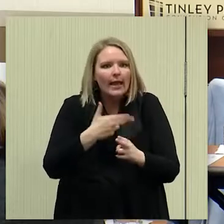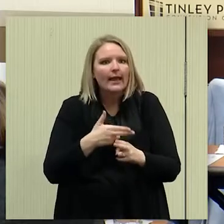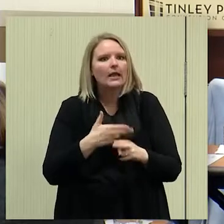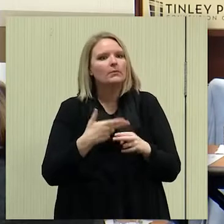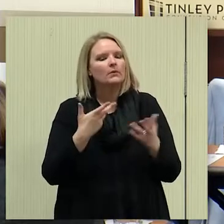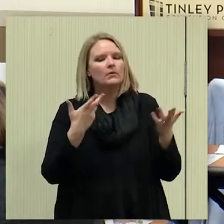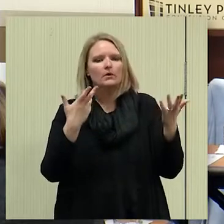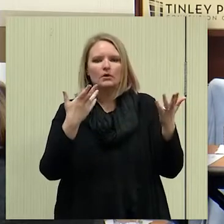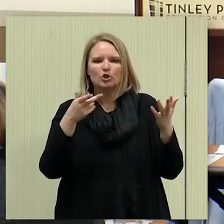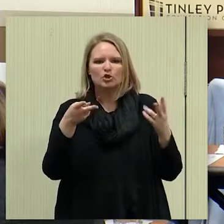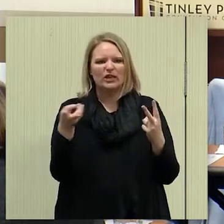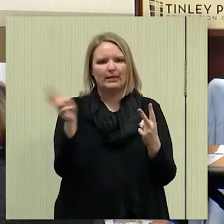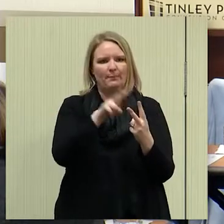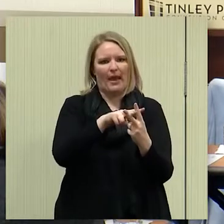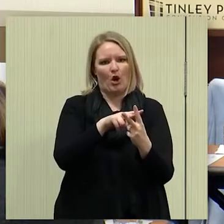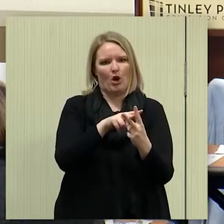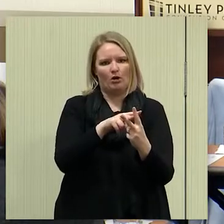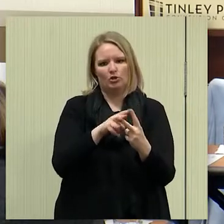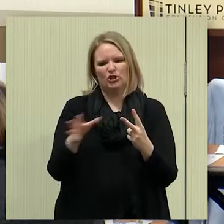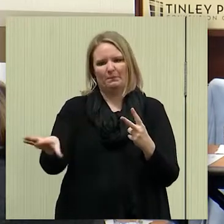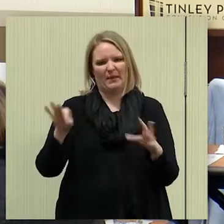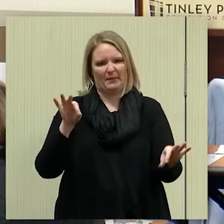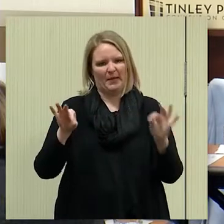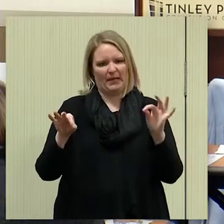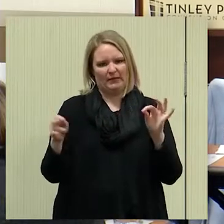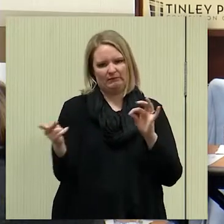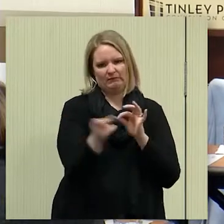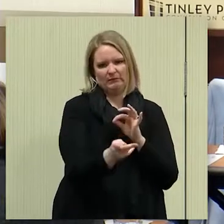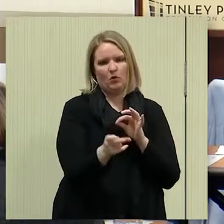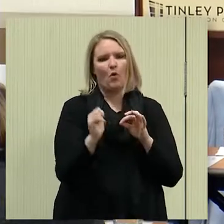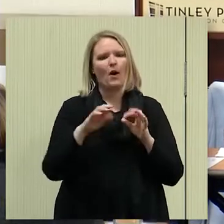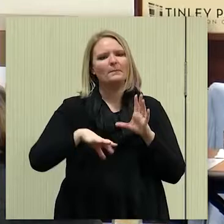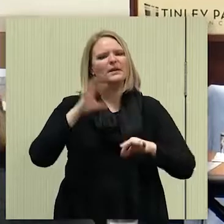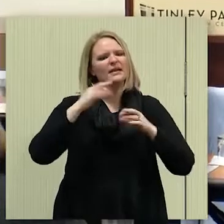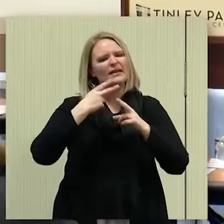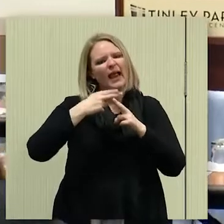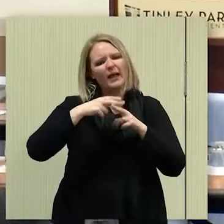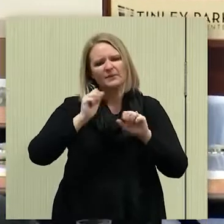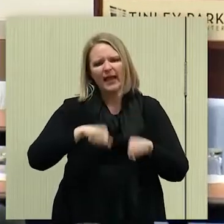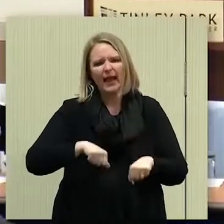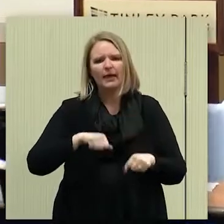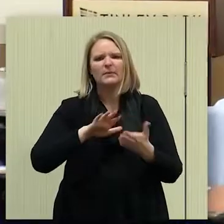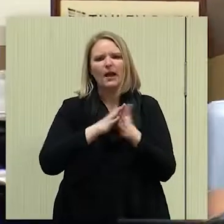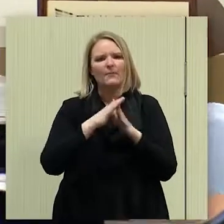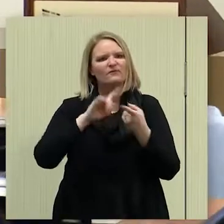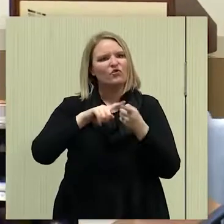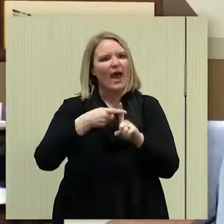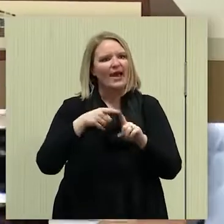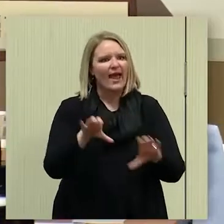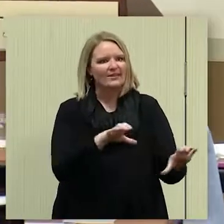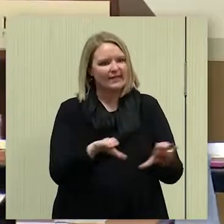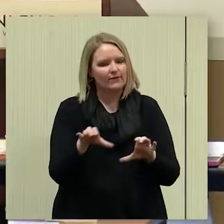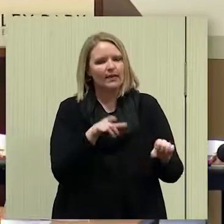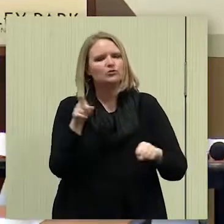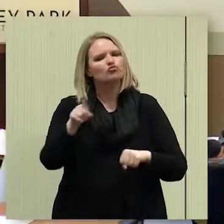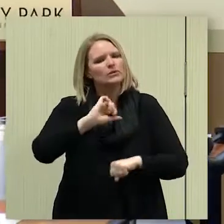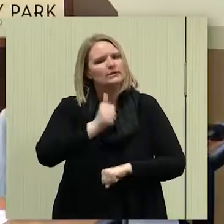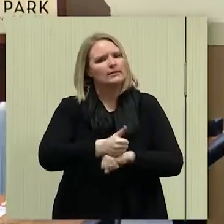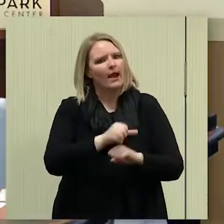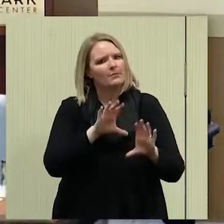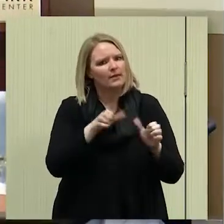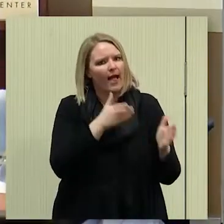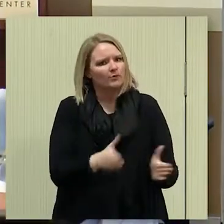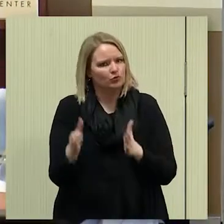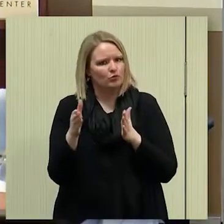she purposely paired them together, had them, or they could have picked names of who they're going to do it to make a friendship activity. So she's structuring her